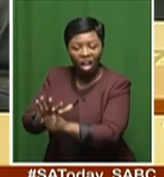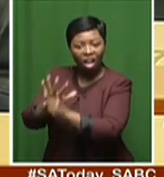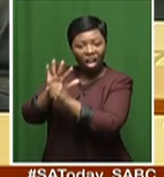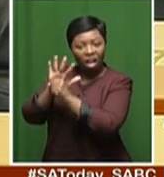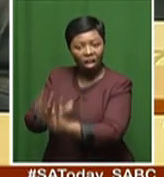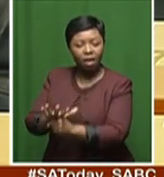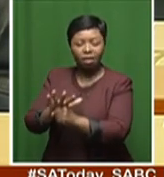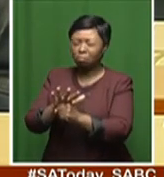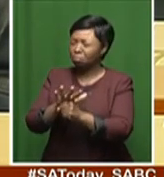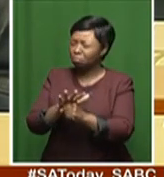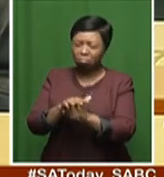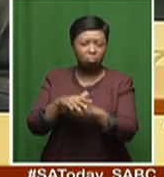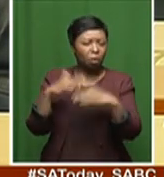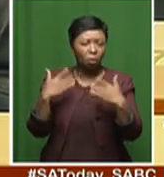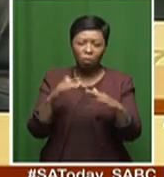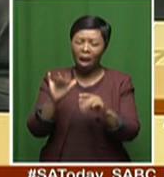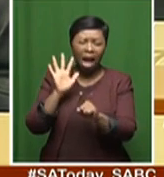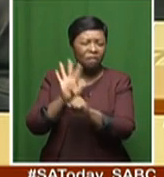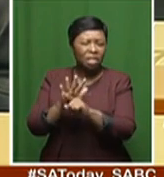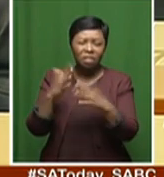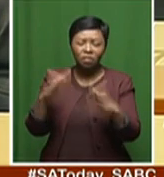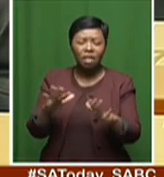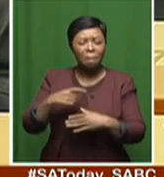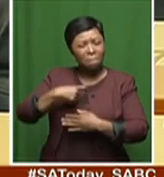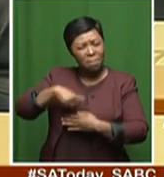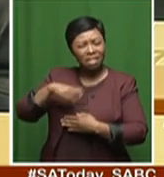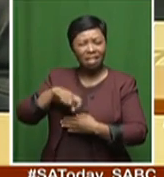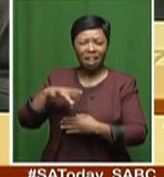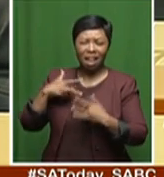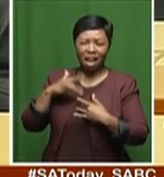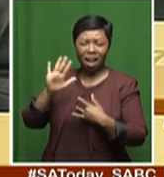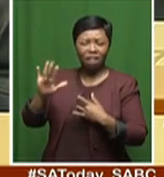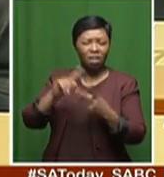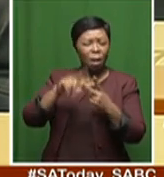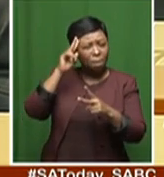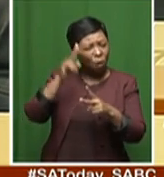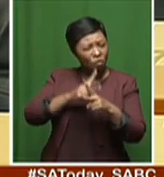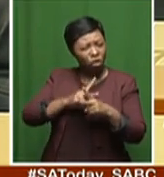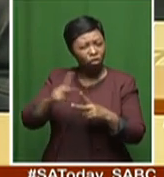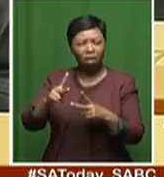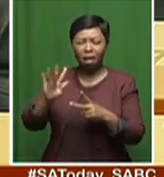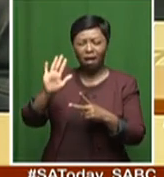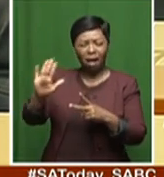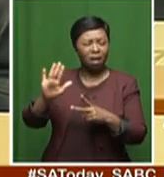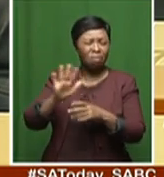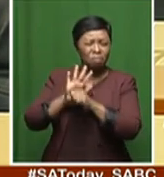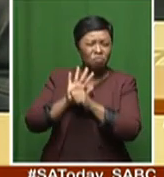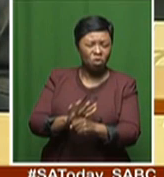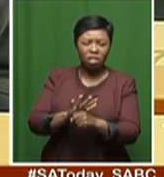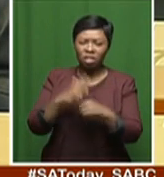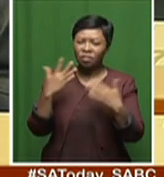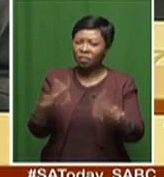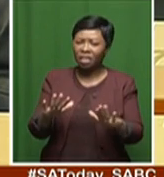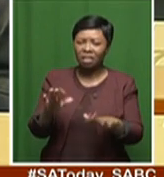that have affected them personally, professionally, career-wise, and also